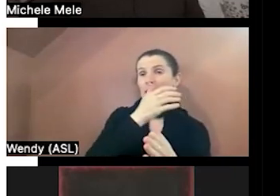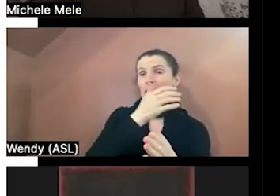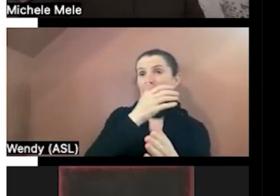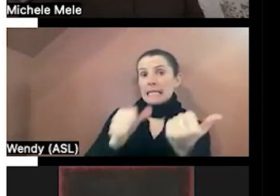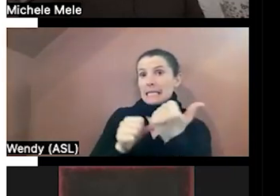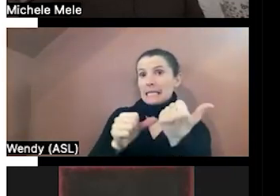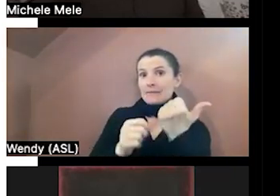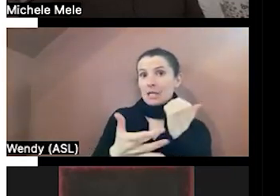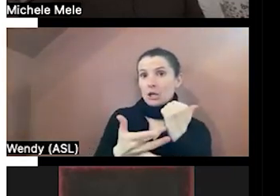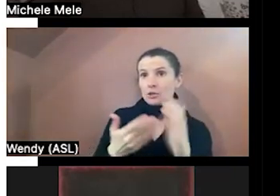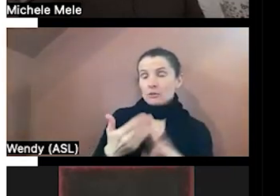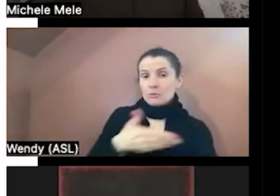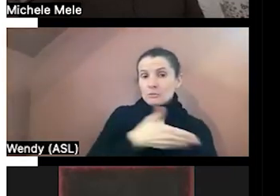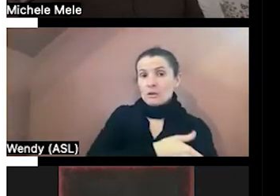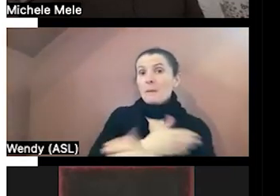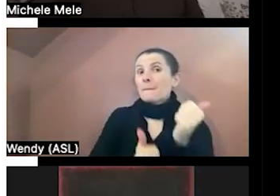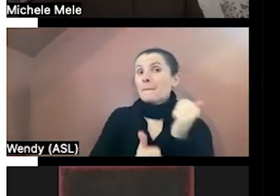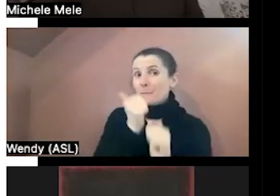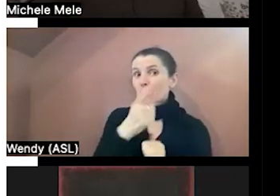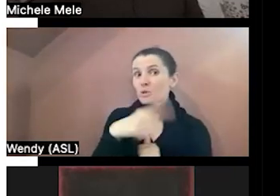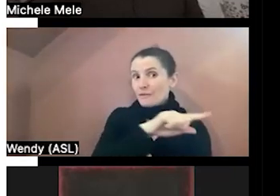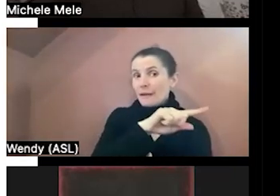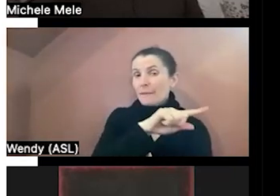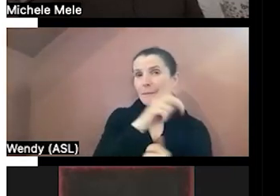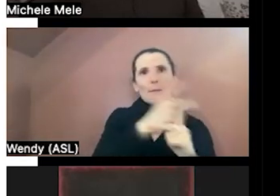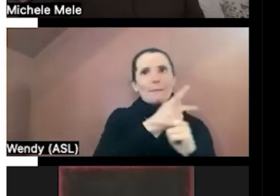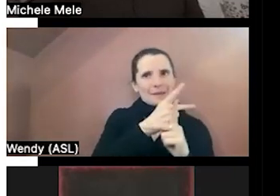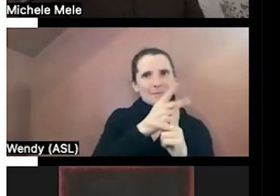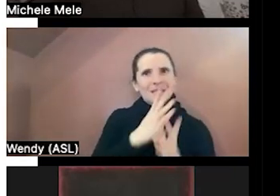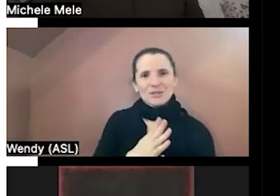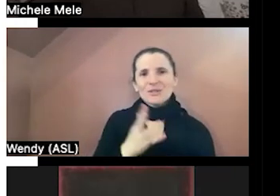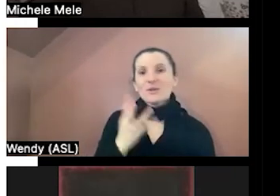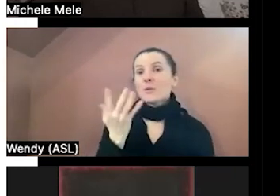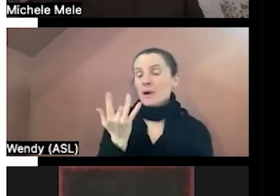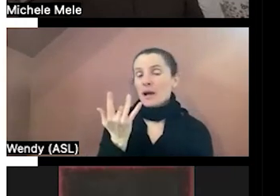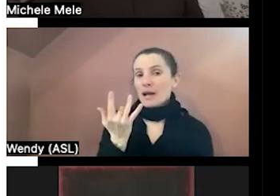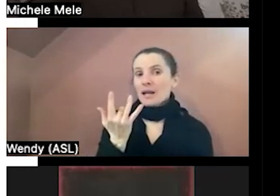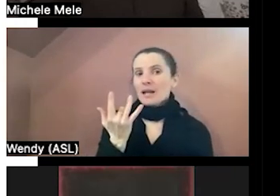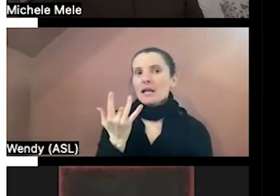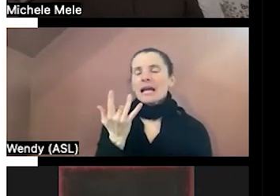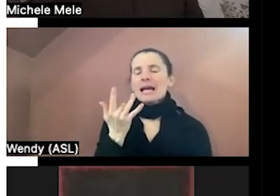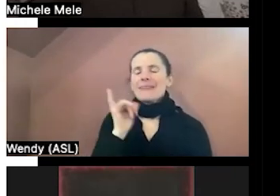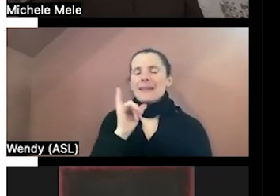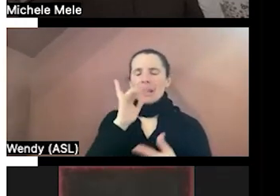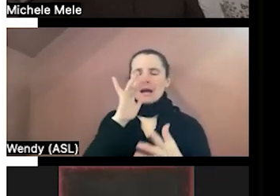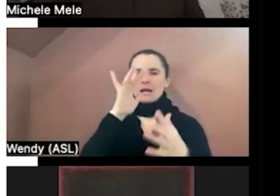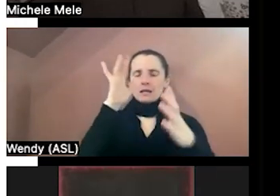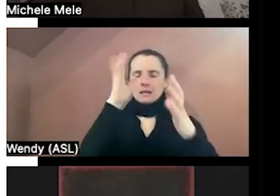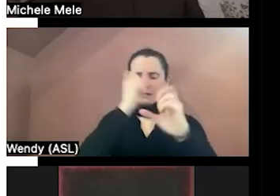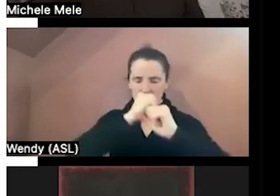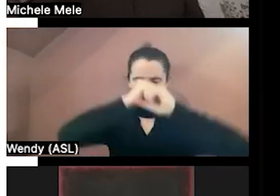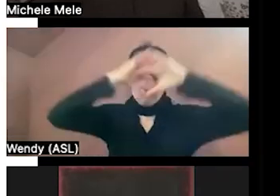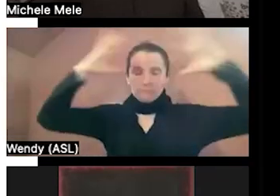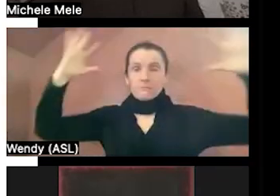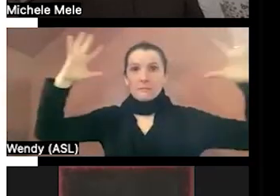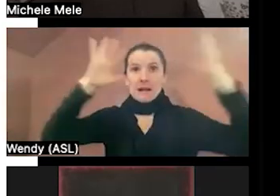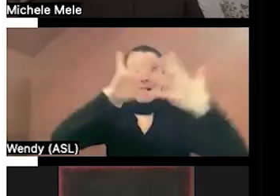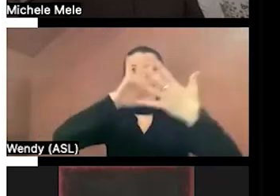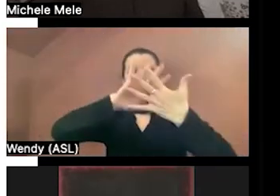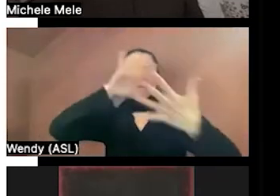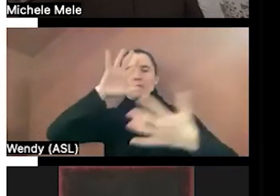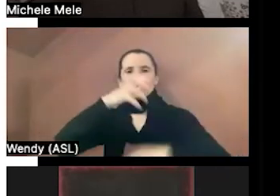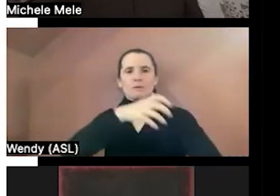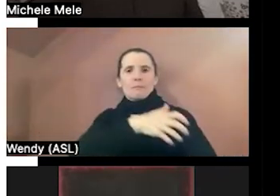the vast majority of them were mathematicians, because the abstraction power that blind people can